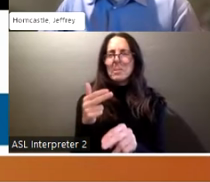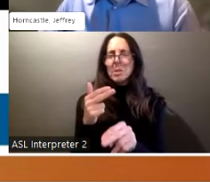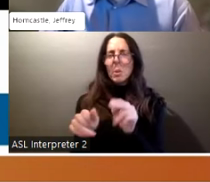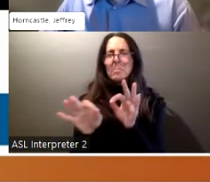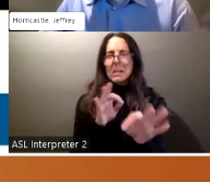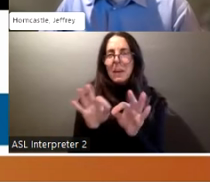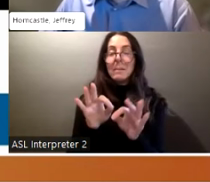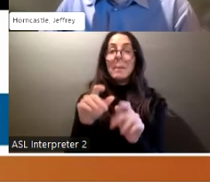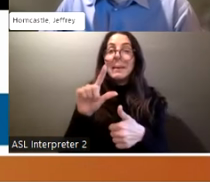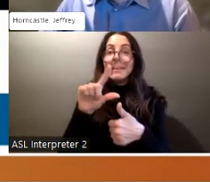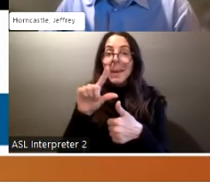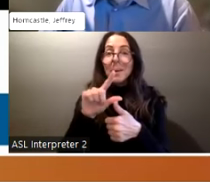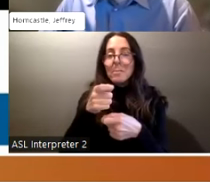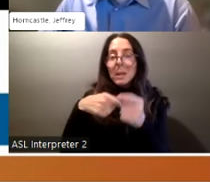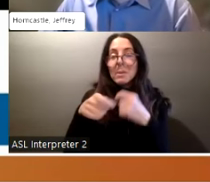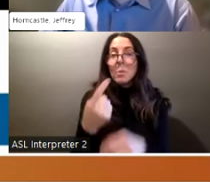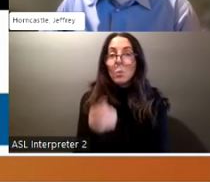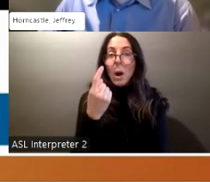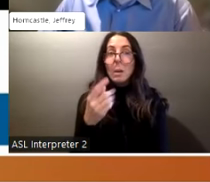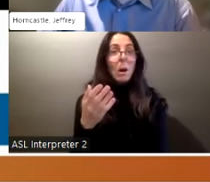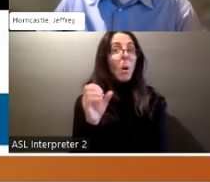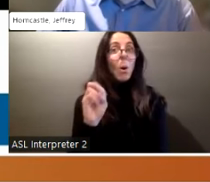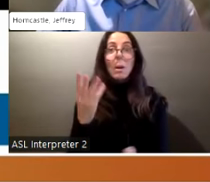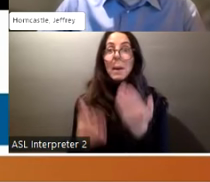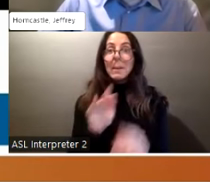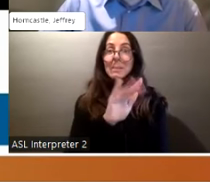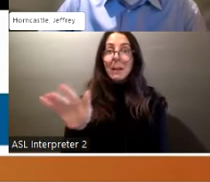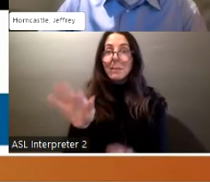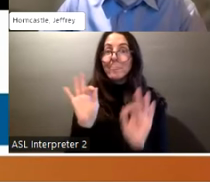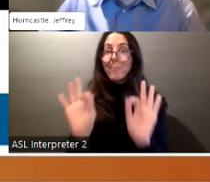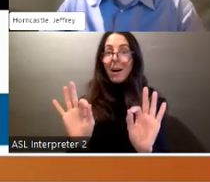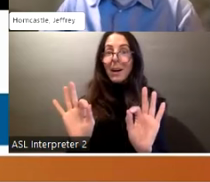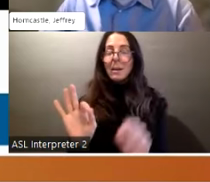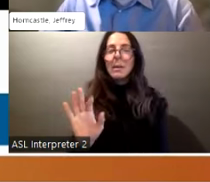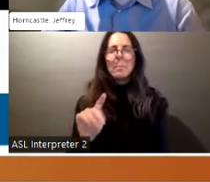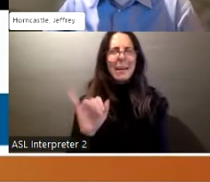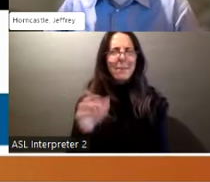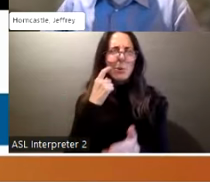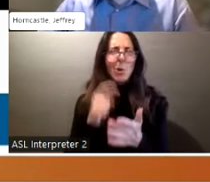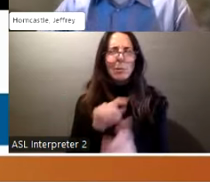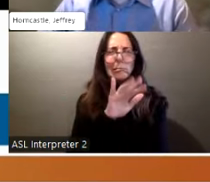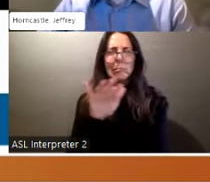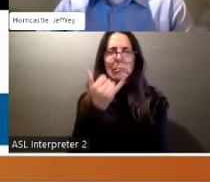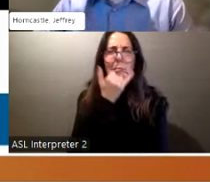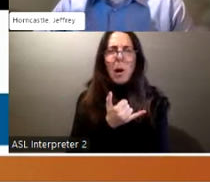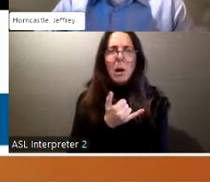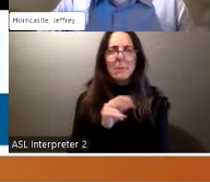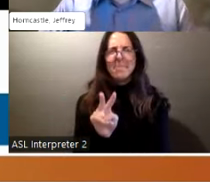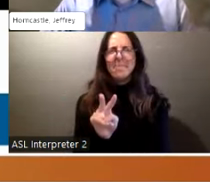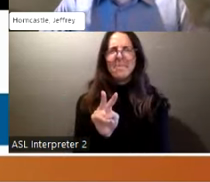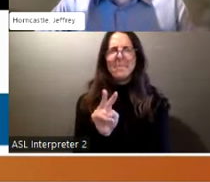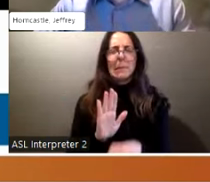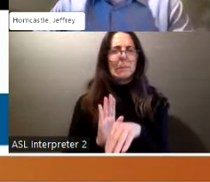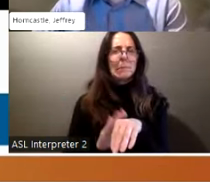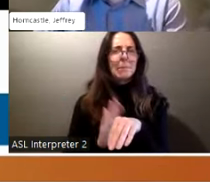spelling might not be one of the red flags, but from what we're seeing, it still is, where, they're spelling mistakes and so